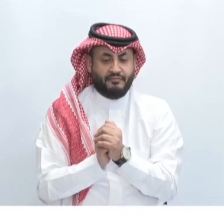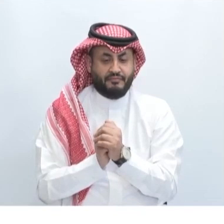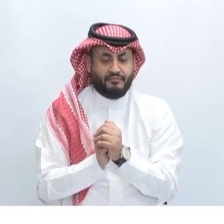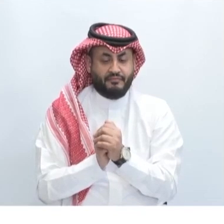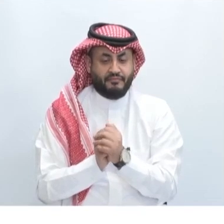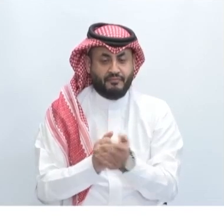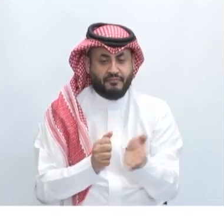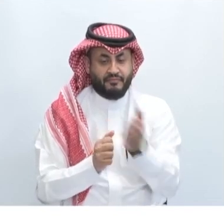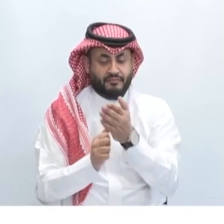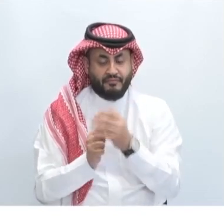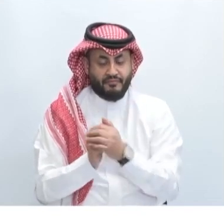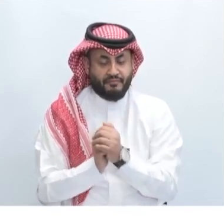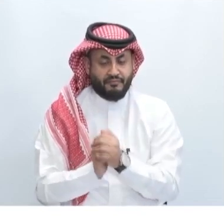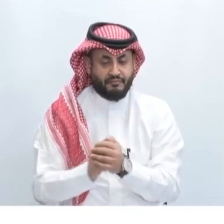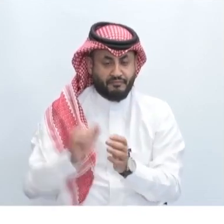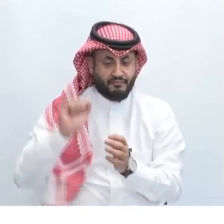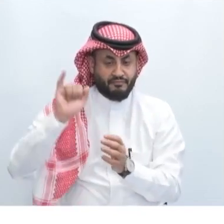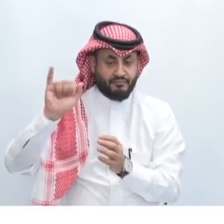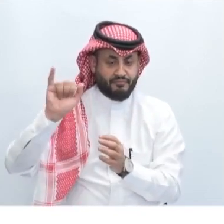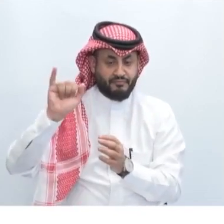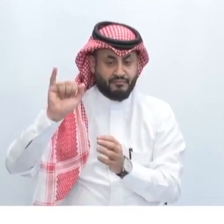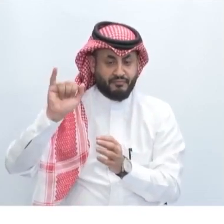it's Nora's.